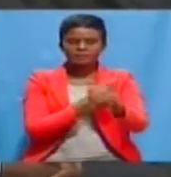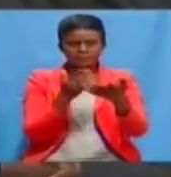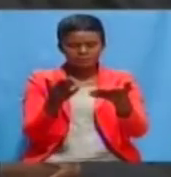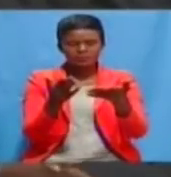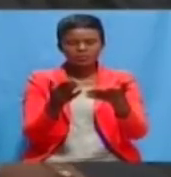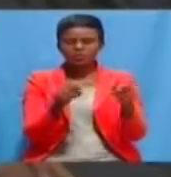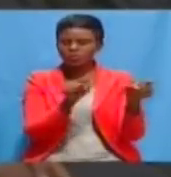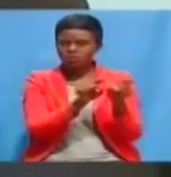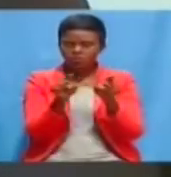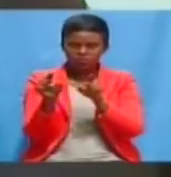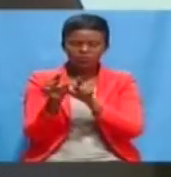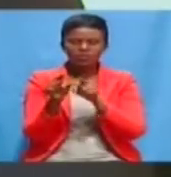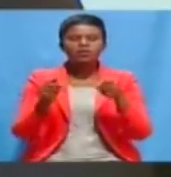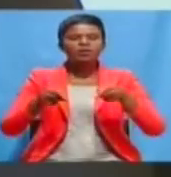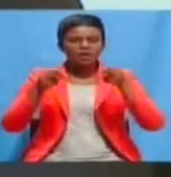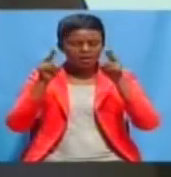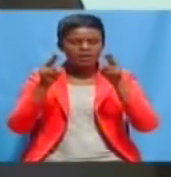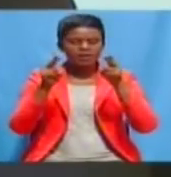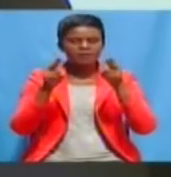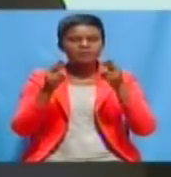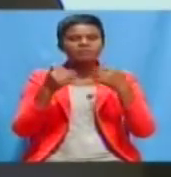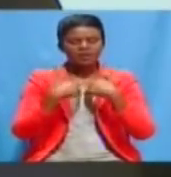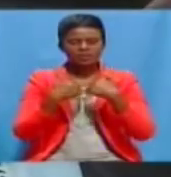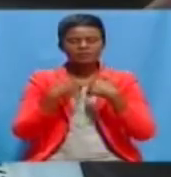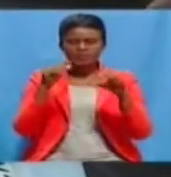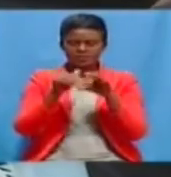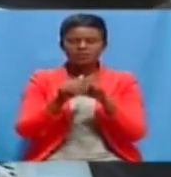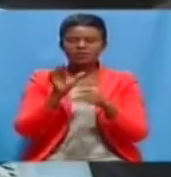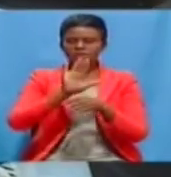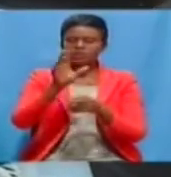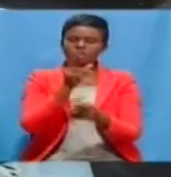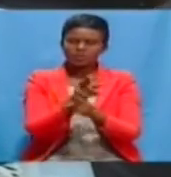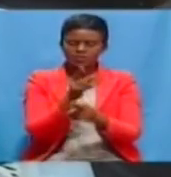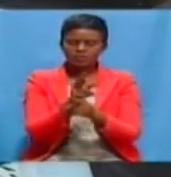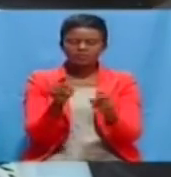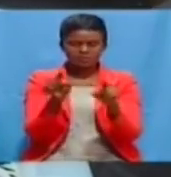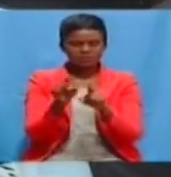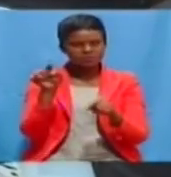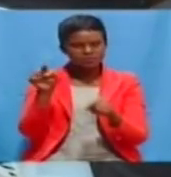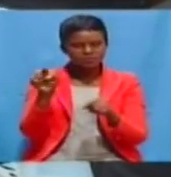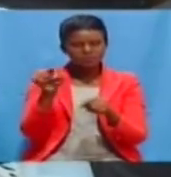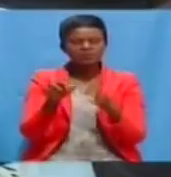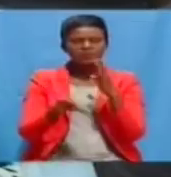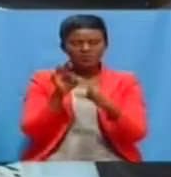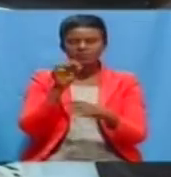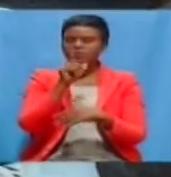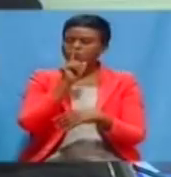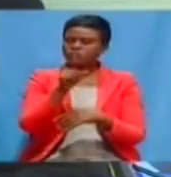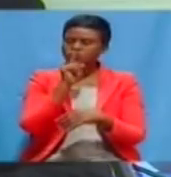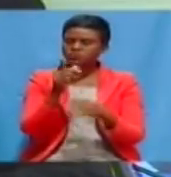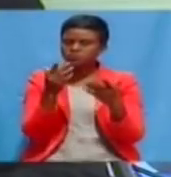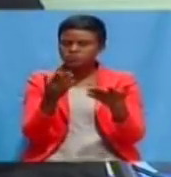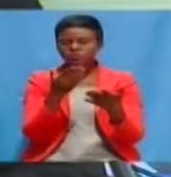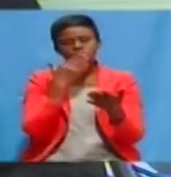It is a marathon run which is also highly rewarding when you get your basics right. And in this run, you will find your attributes of